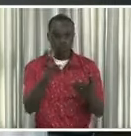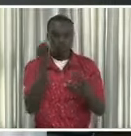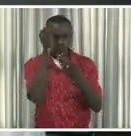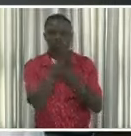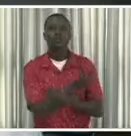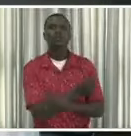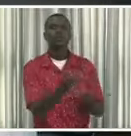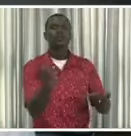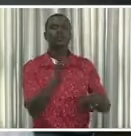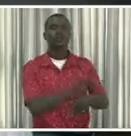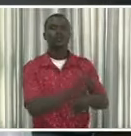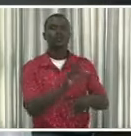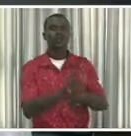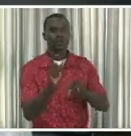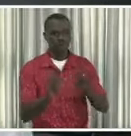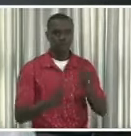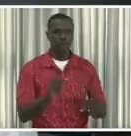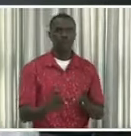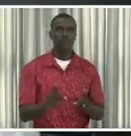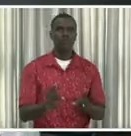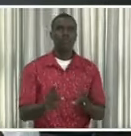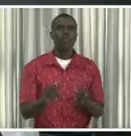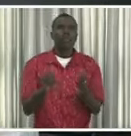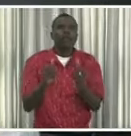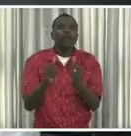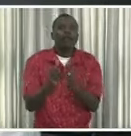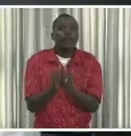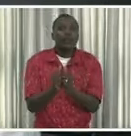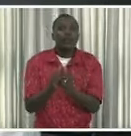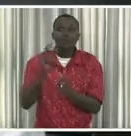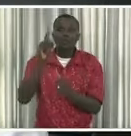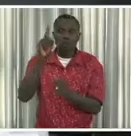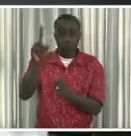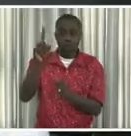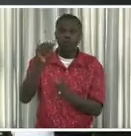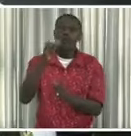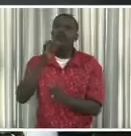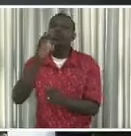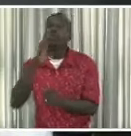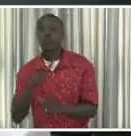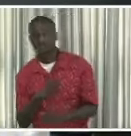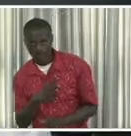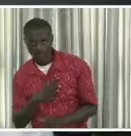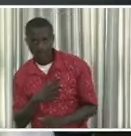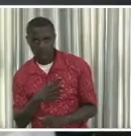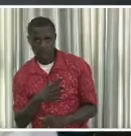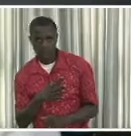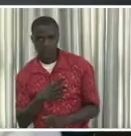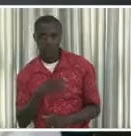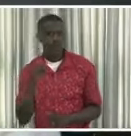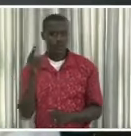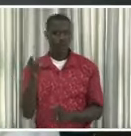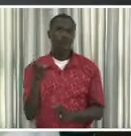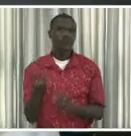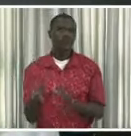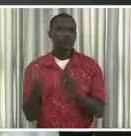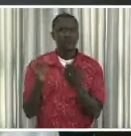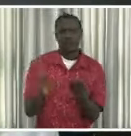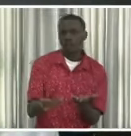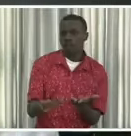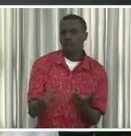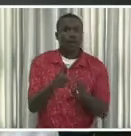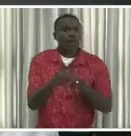well as one female, we will not be able yet to ascertain whether this was directly related to